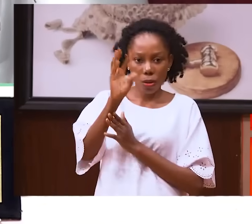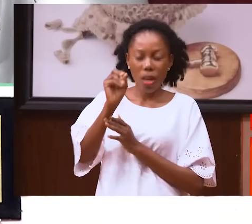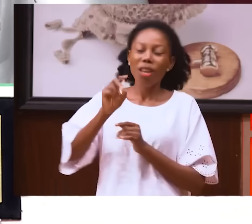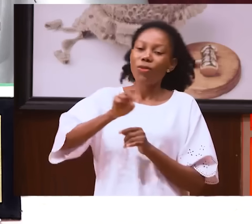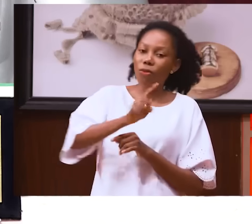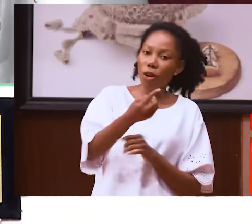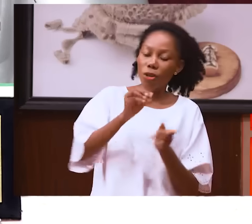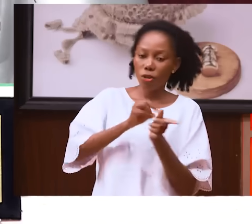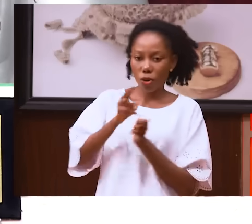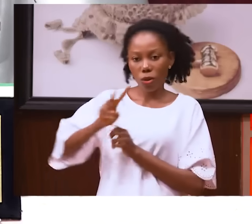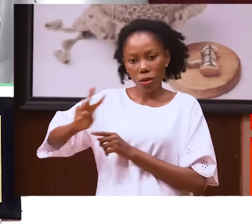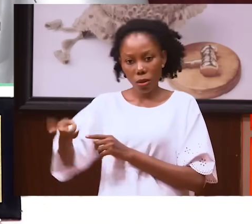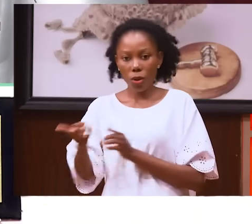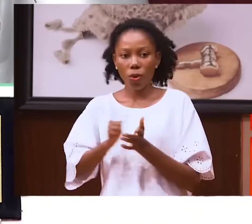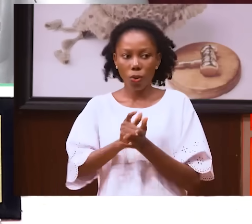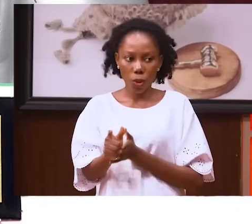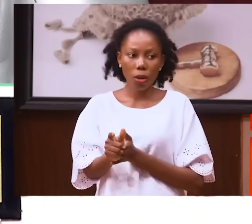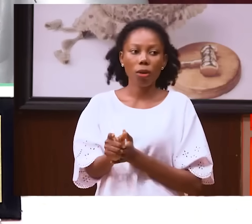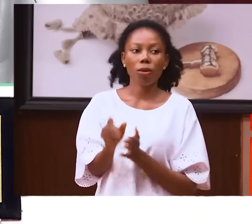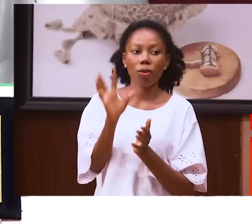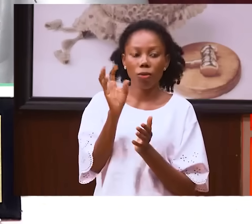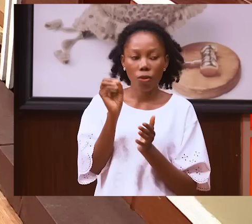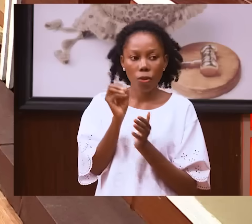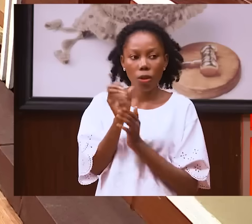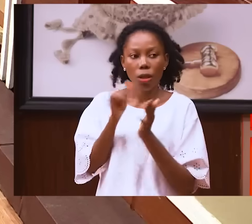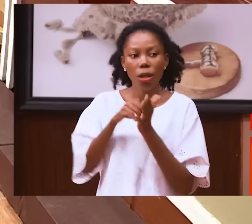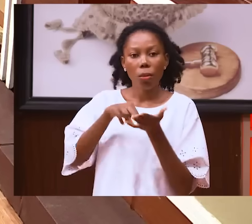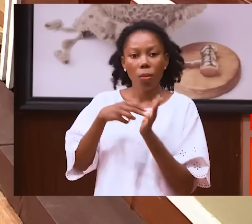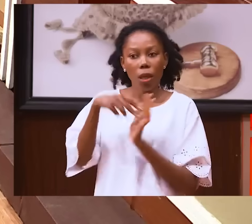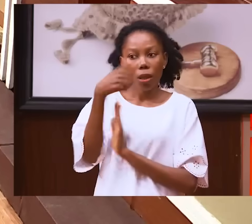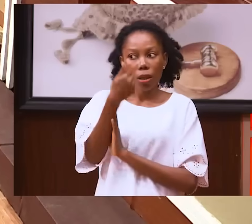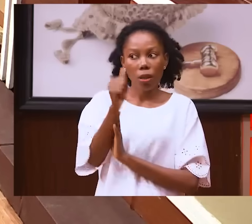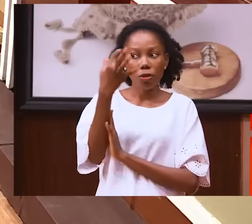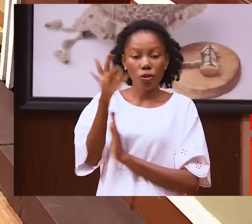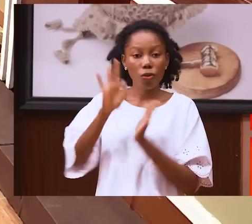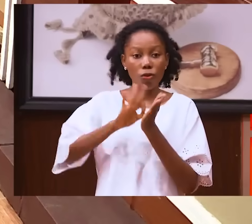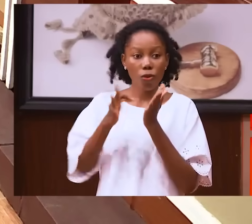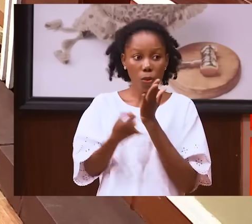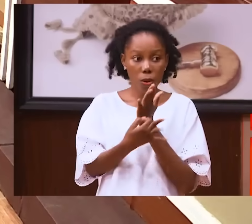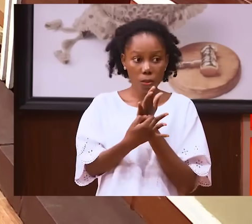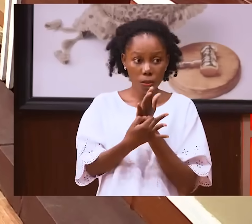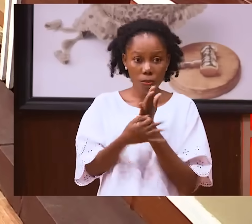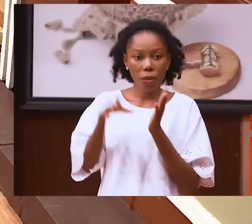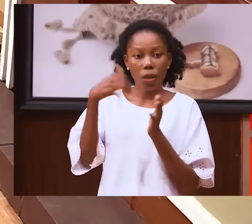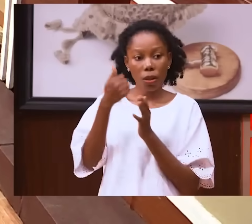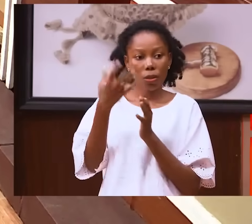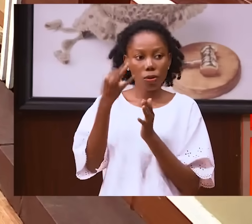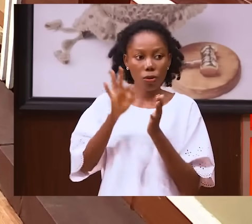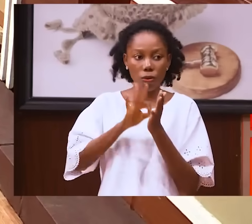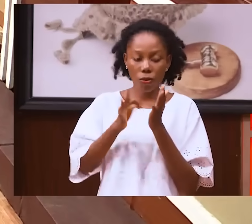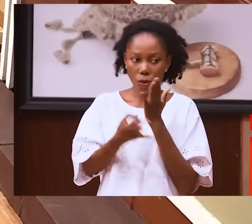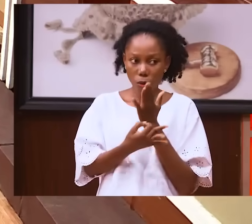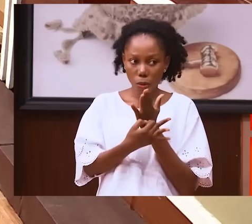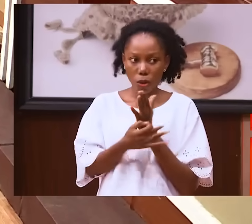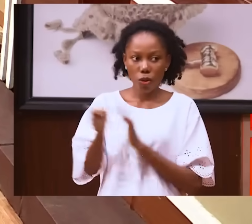Is it the first week The or second the week second I will week? deposit 50,000. So that means by 10th of February. Yeah. Right? Yeah. So